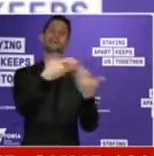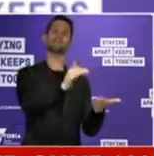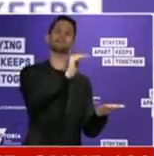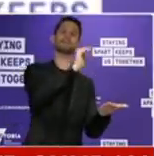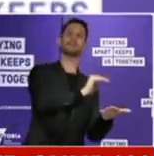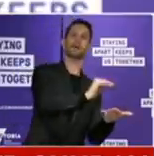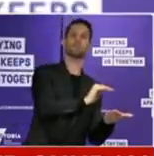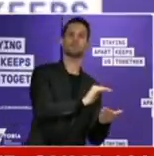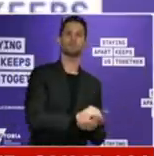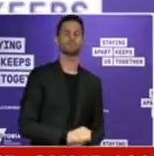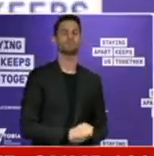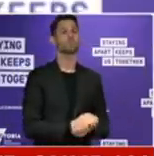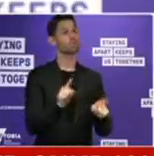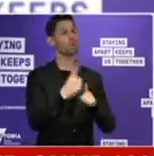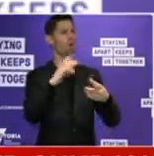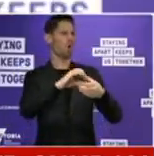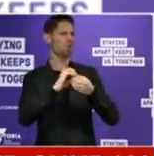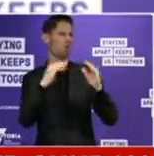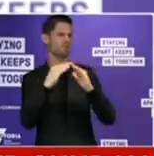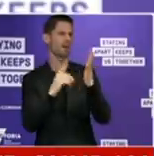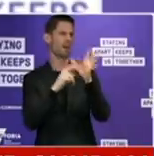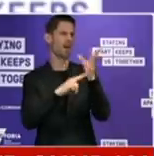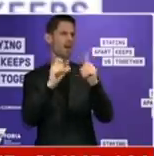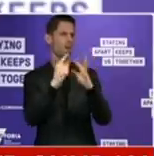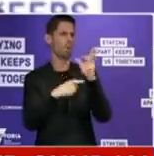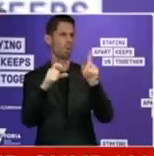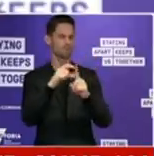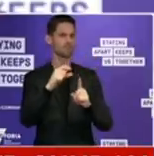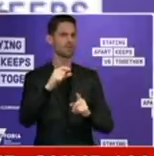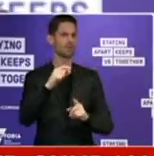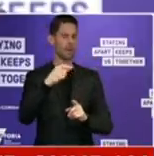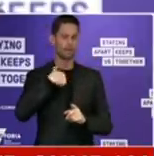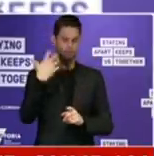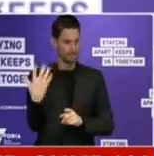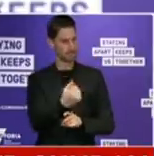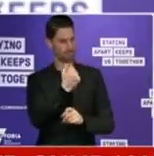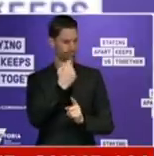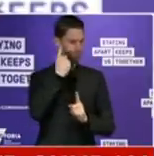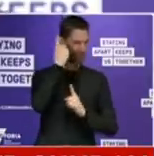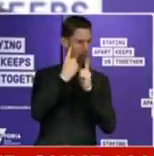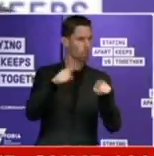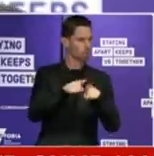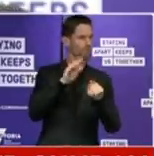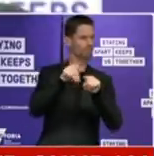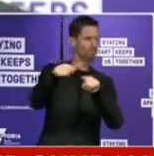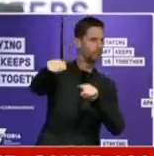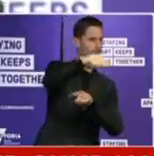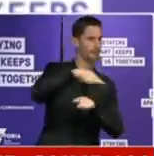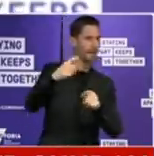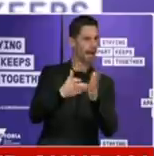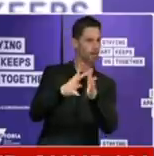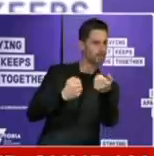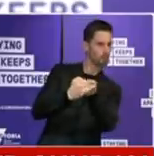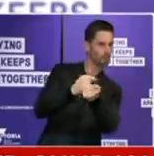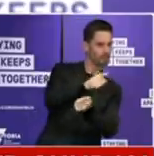we recognise that this is a partnership and we have to help each other get through these difficult times. So